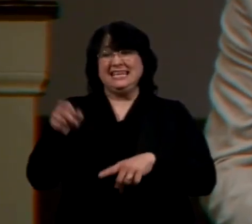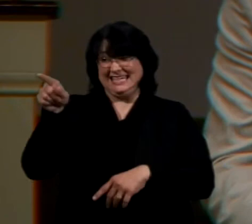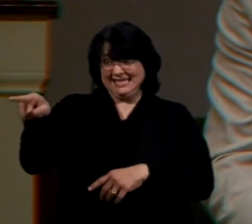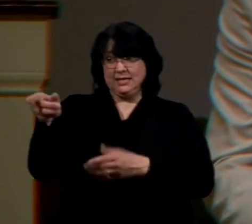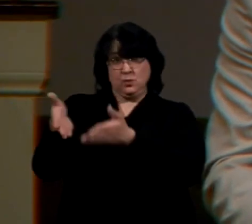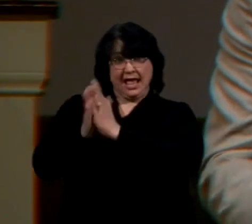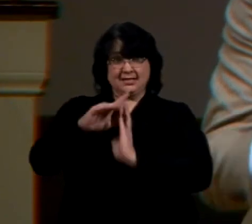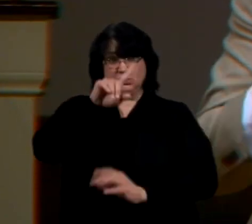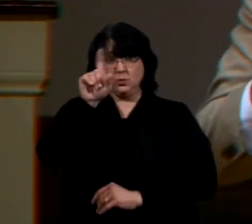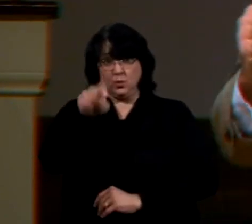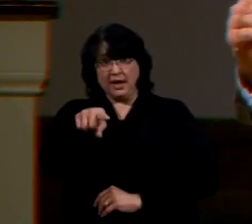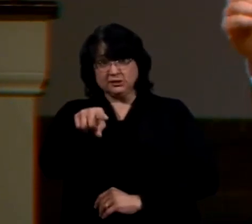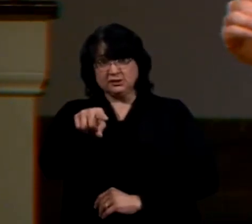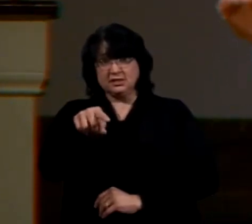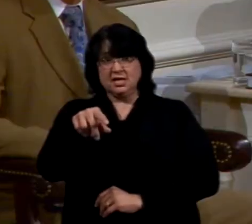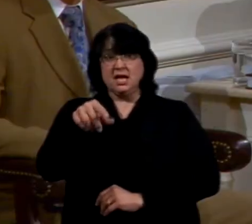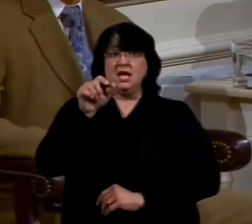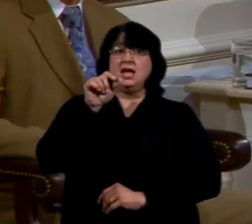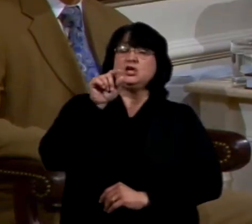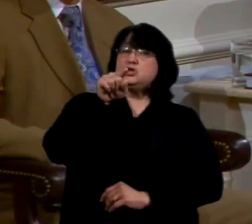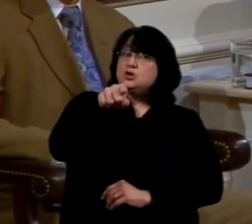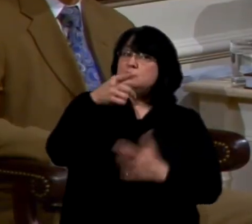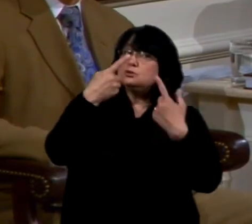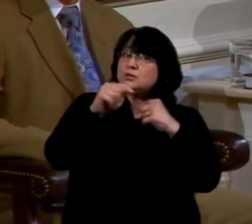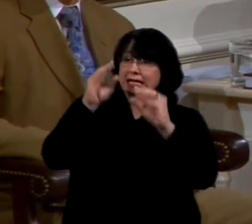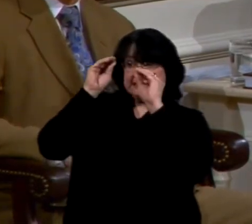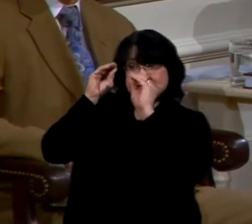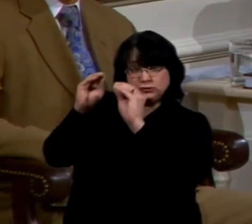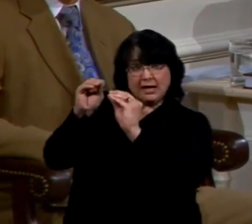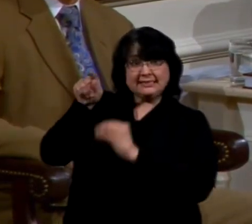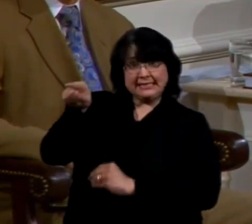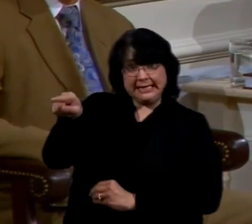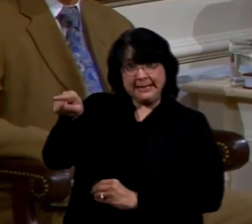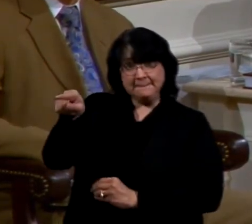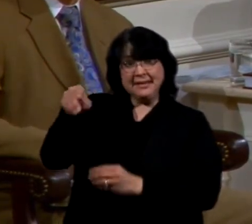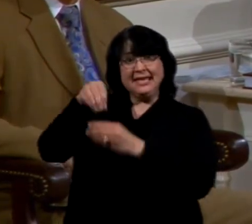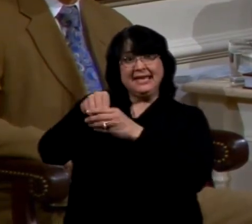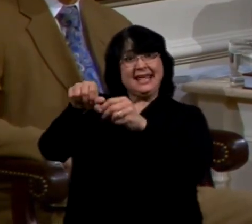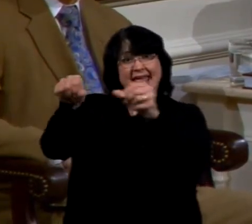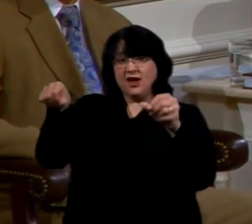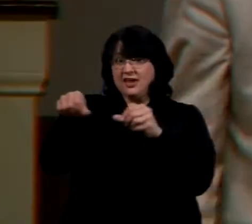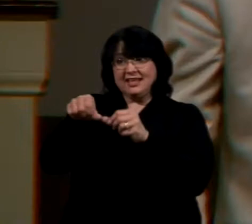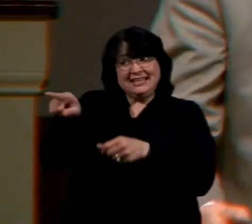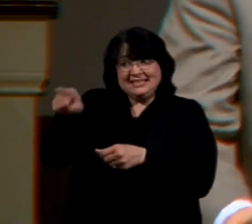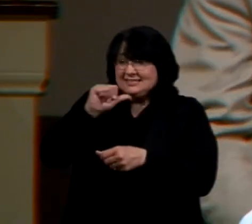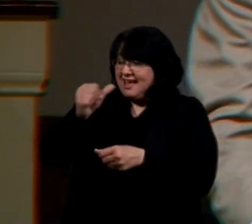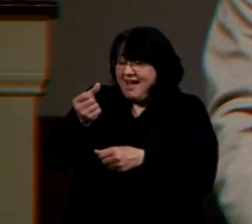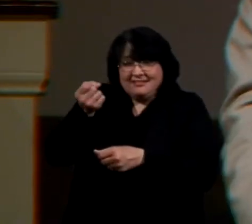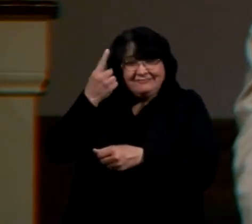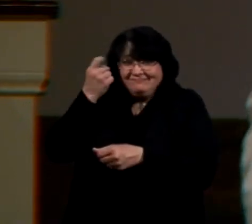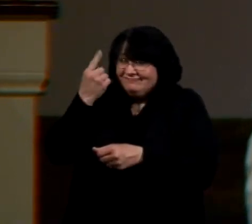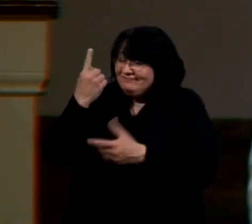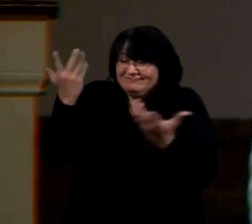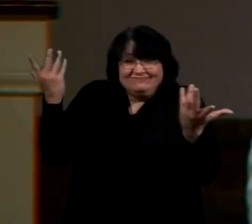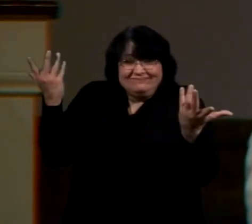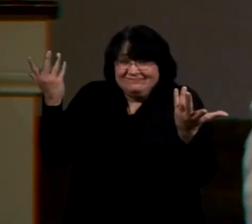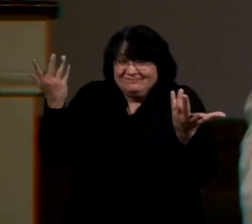ask a question and you're going to try to instruct him in an area that he's not equipped to understand.